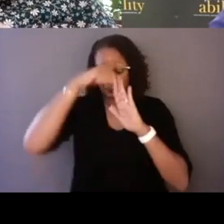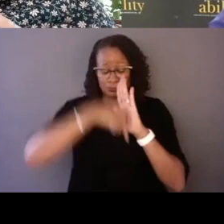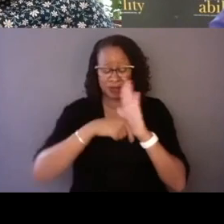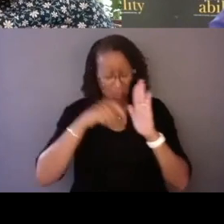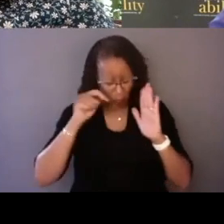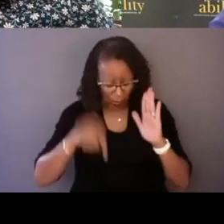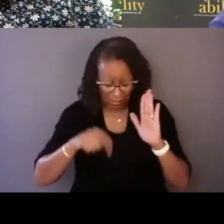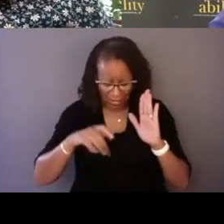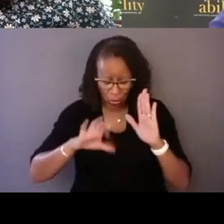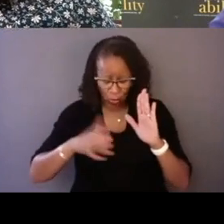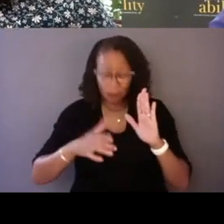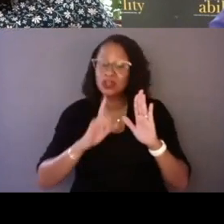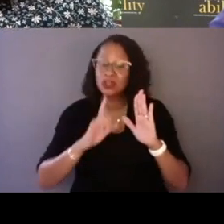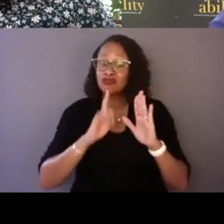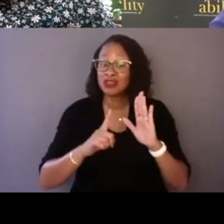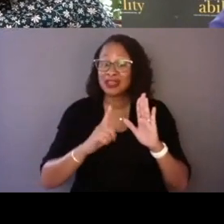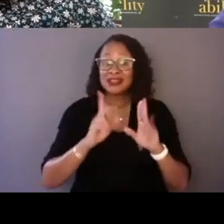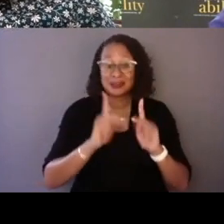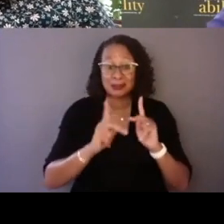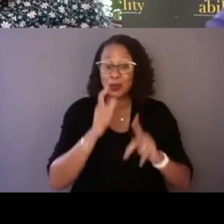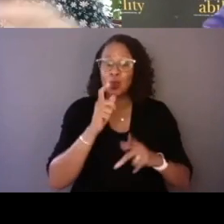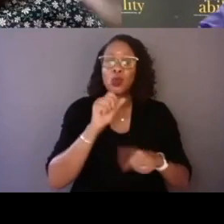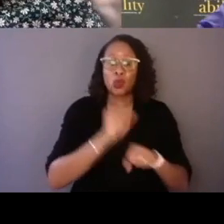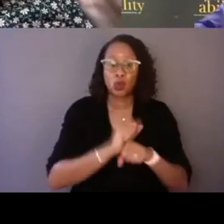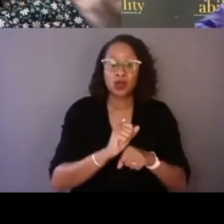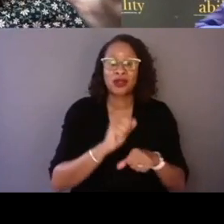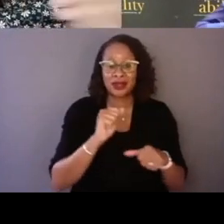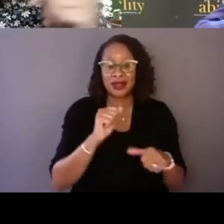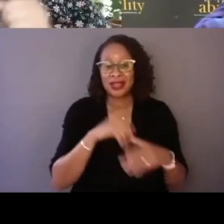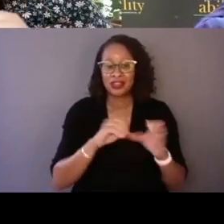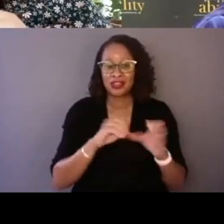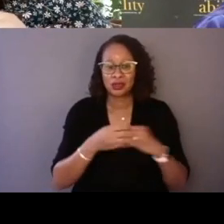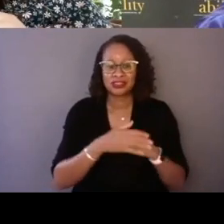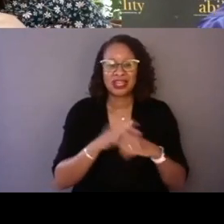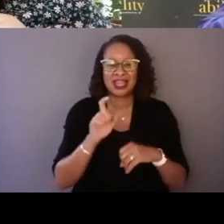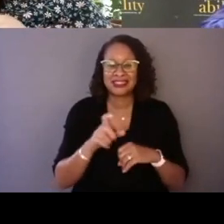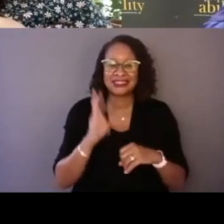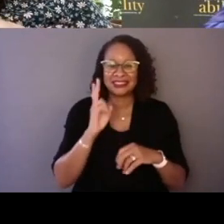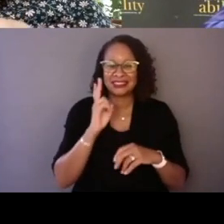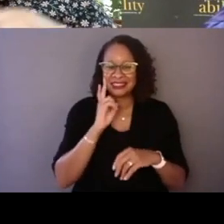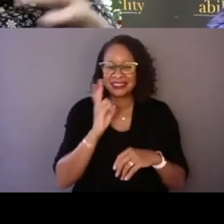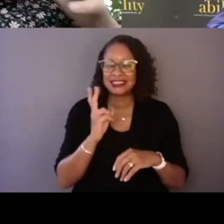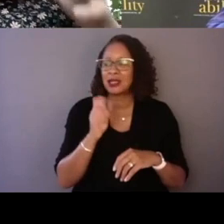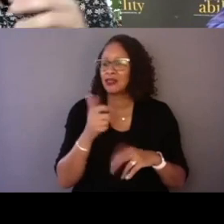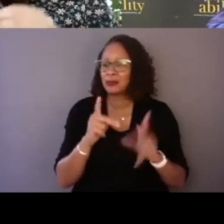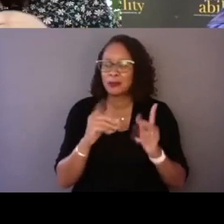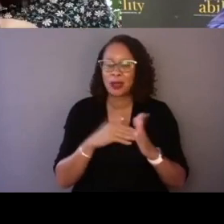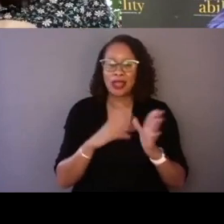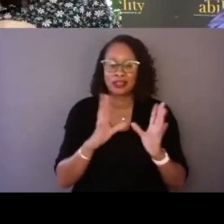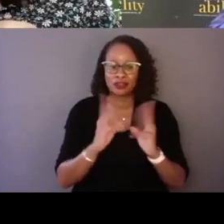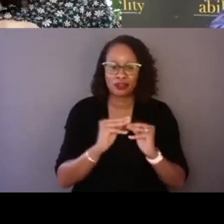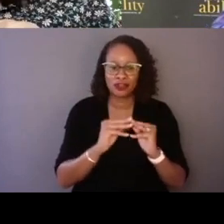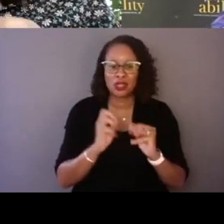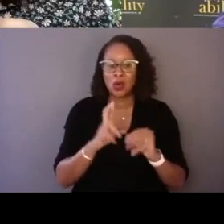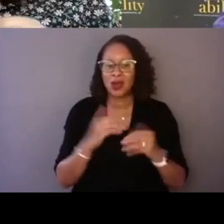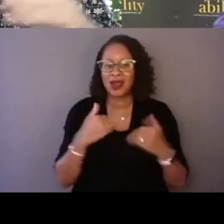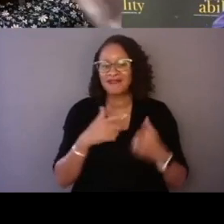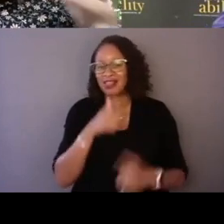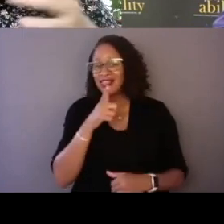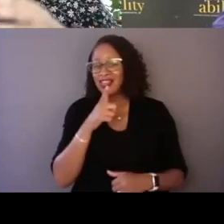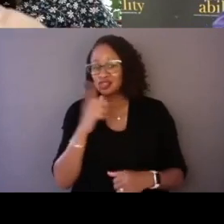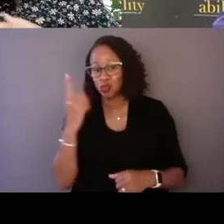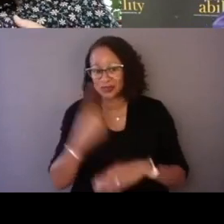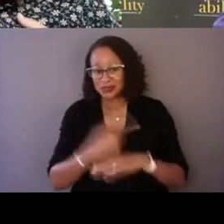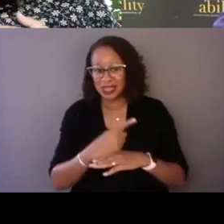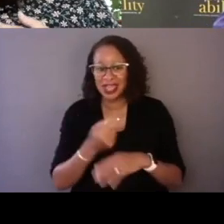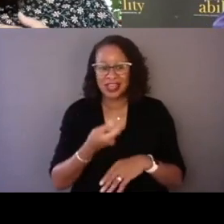groups. It was actually the people working at the organization that was like, I've met a few other people at our conferences, or I held a lunch one day, and a